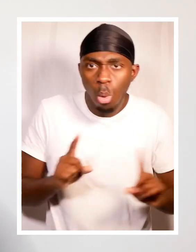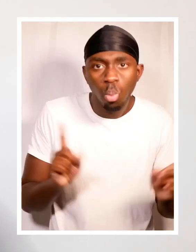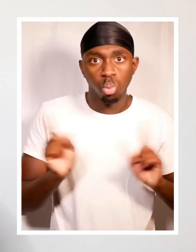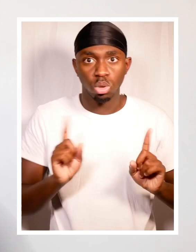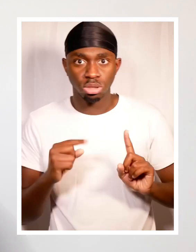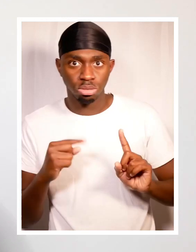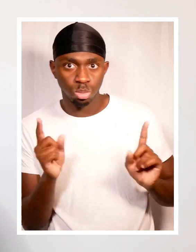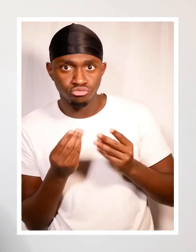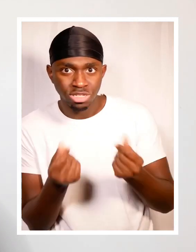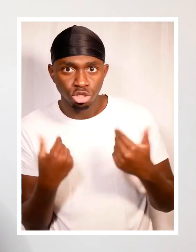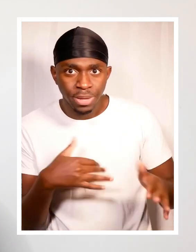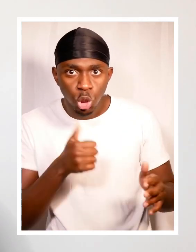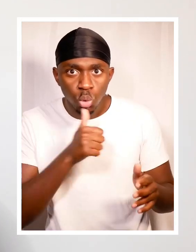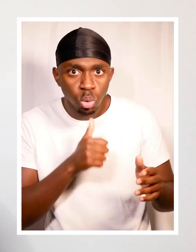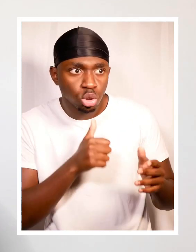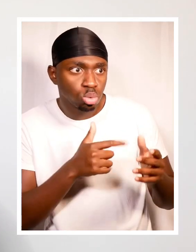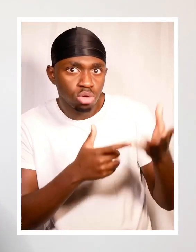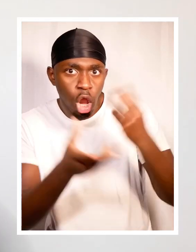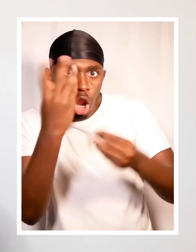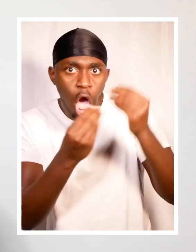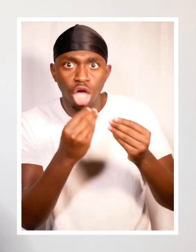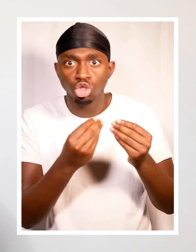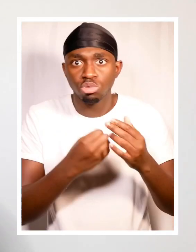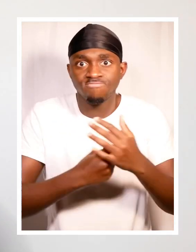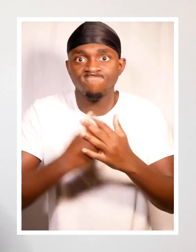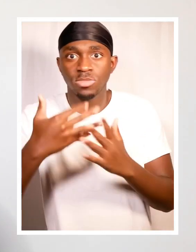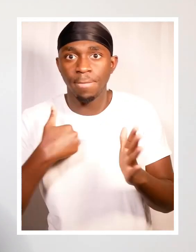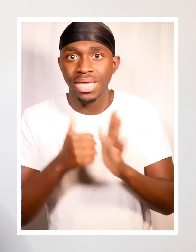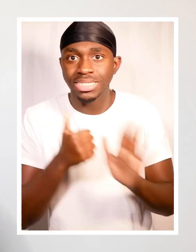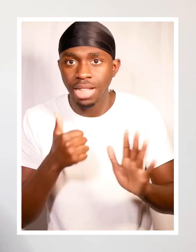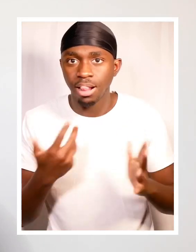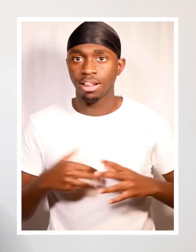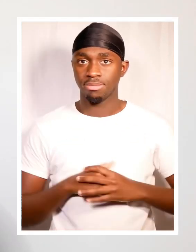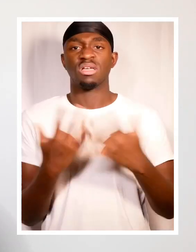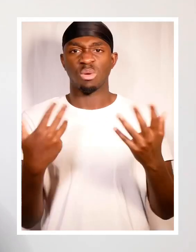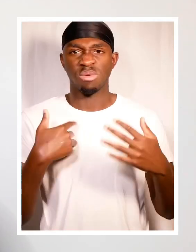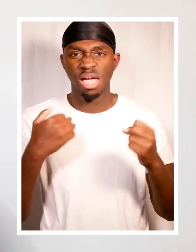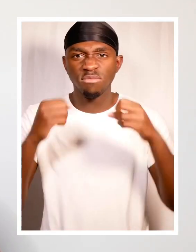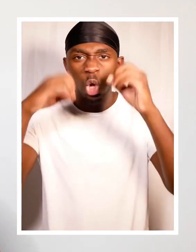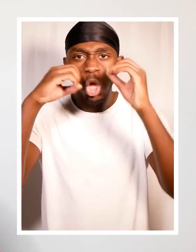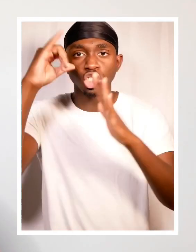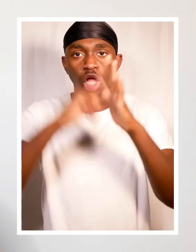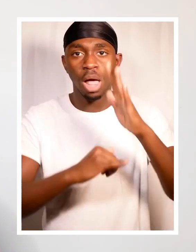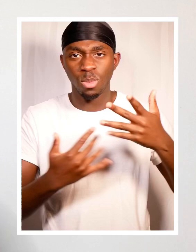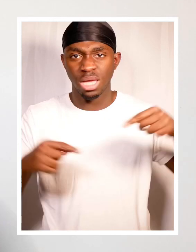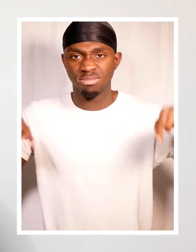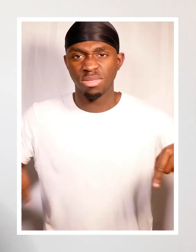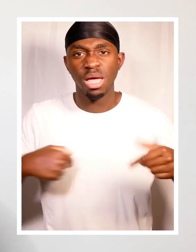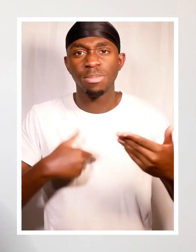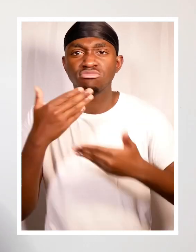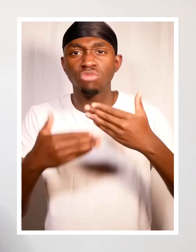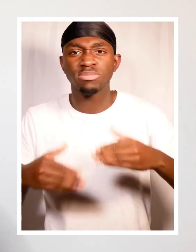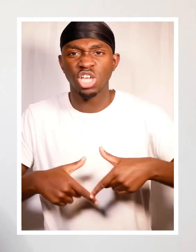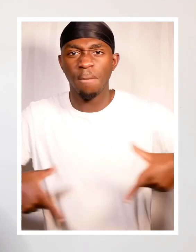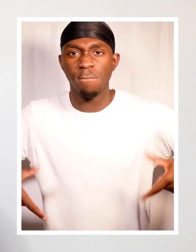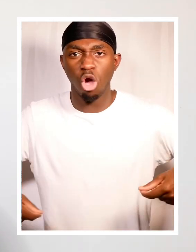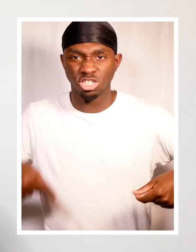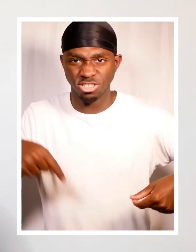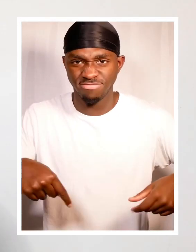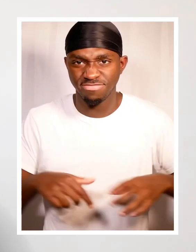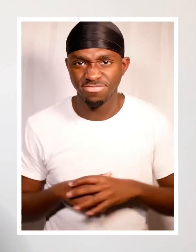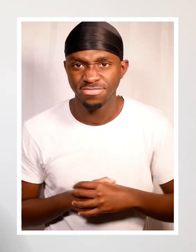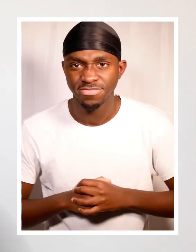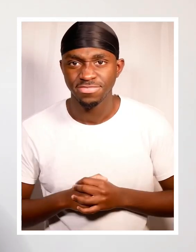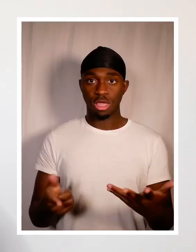resources online that you can get started on and you can actually build things youtube free code camp